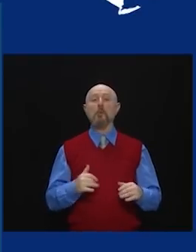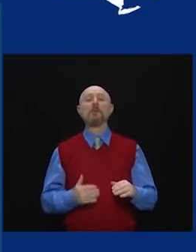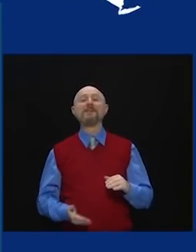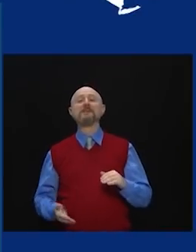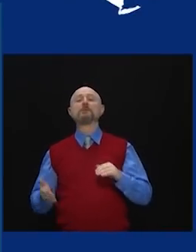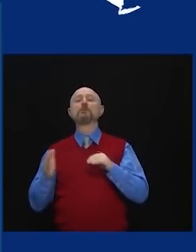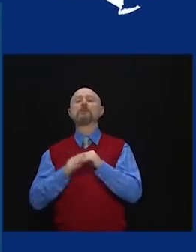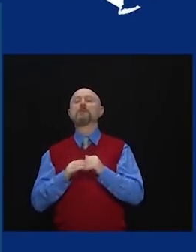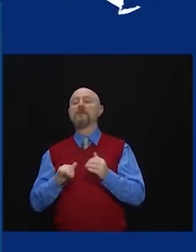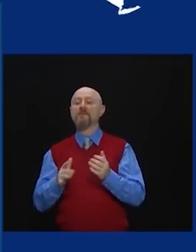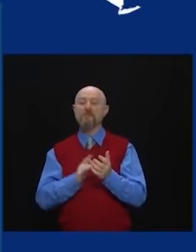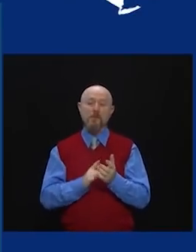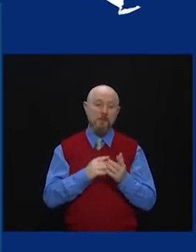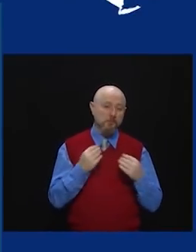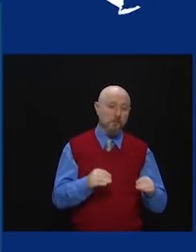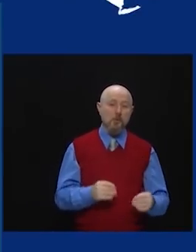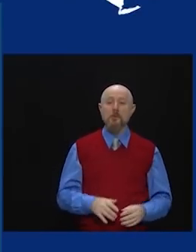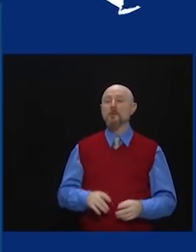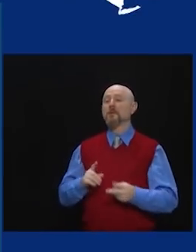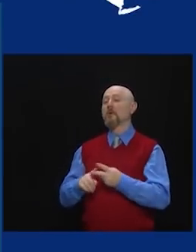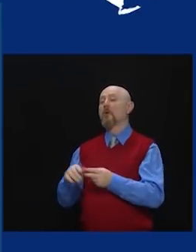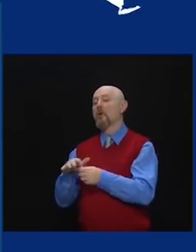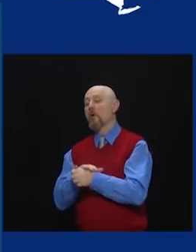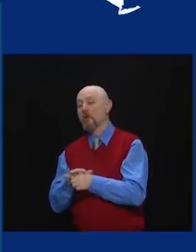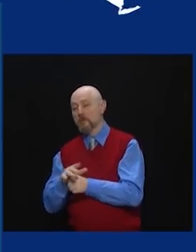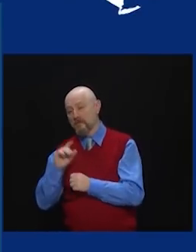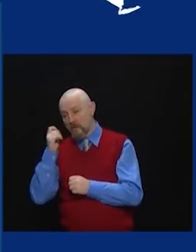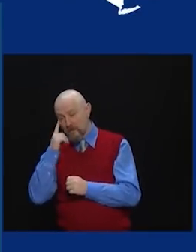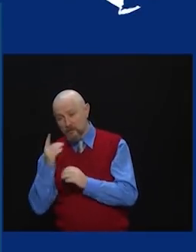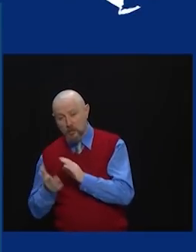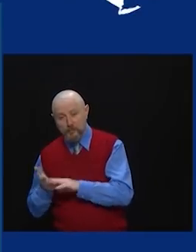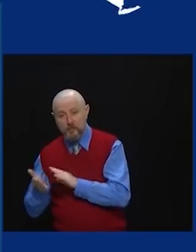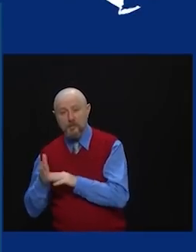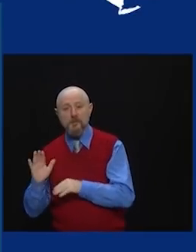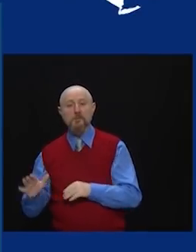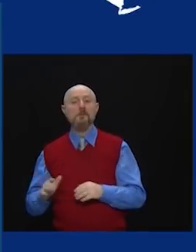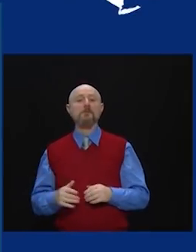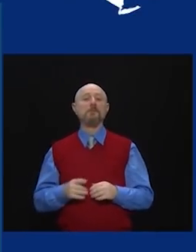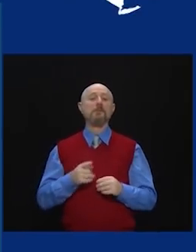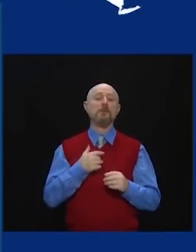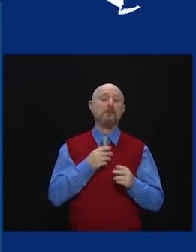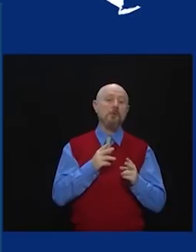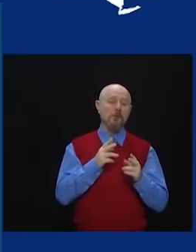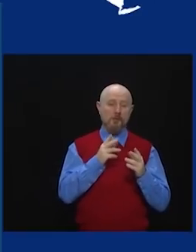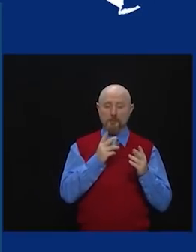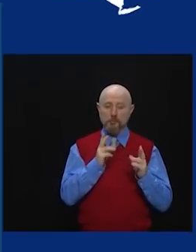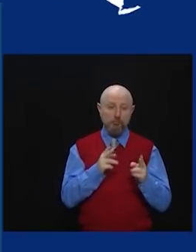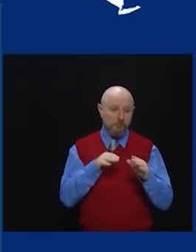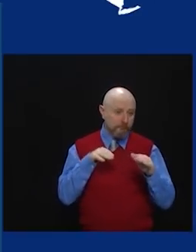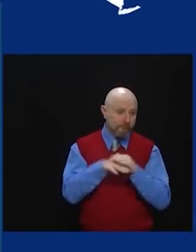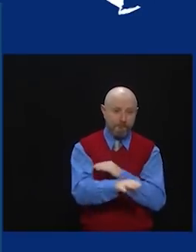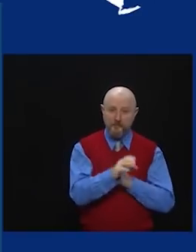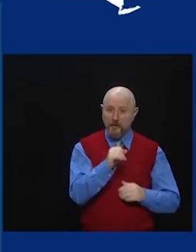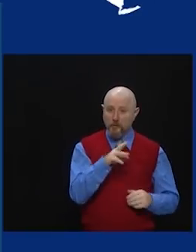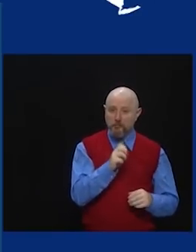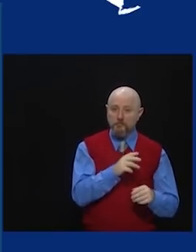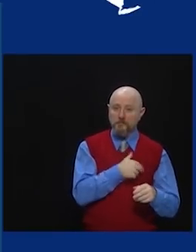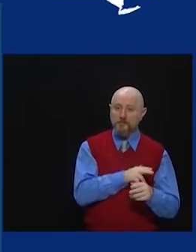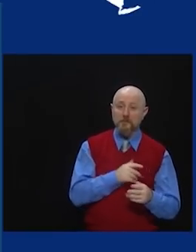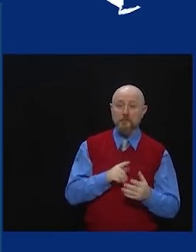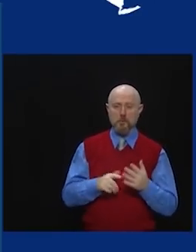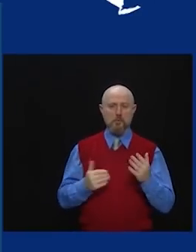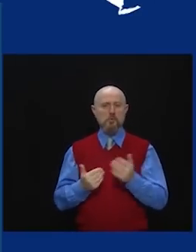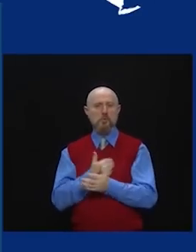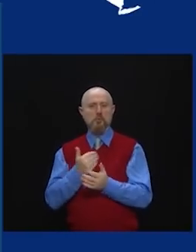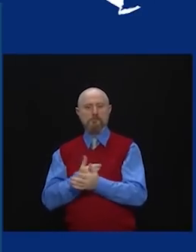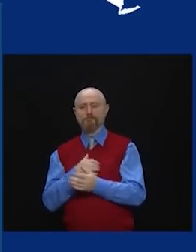have been put up by local governments, the ones that are available at urgent cares. So we want to thank our partnership with Well Health for helping us launch these as well.